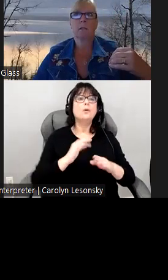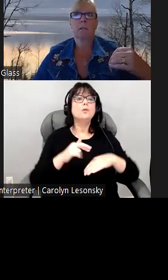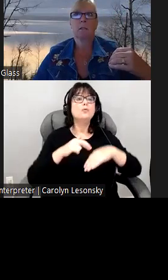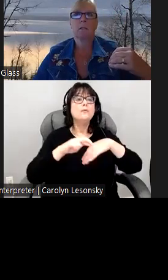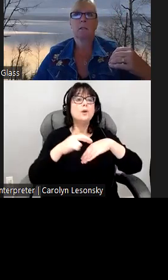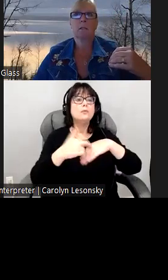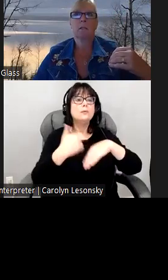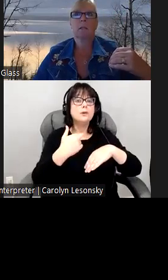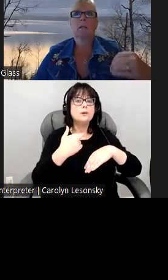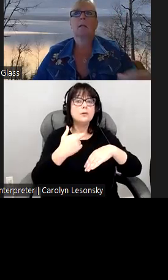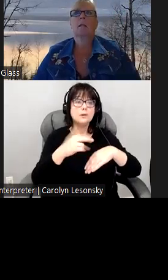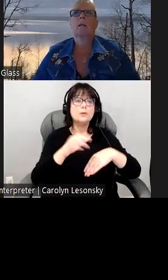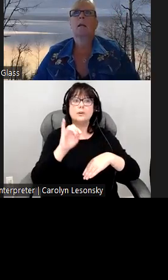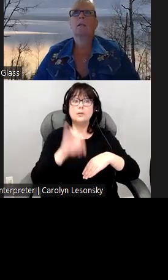differently.